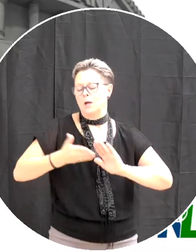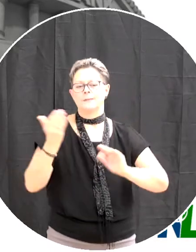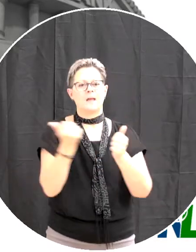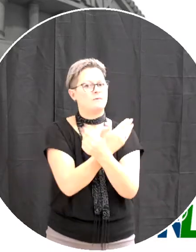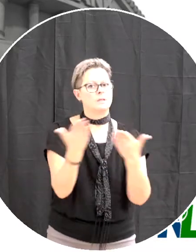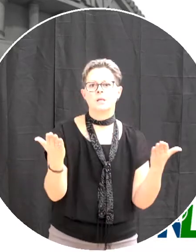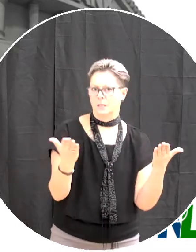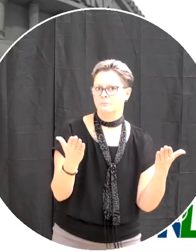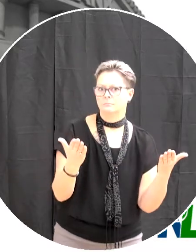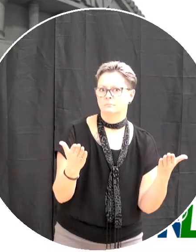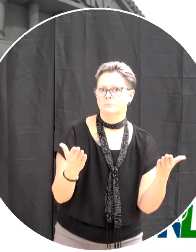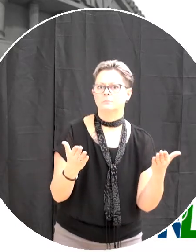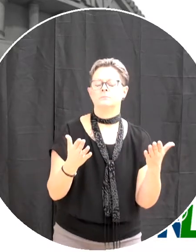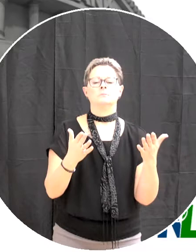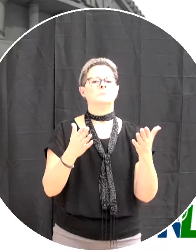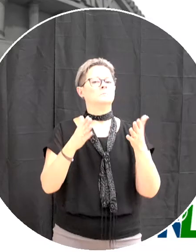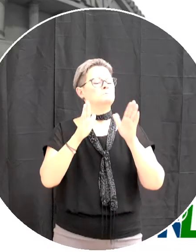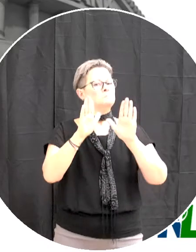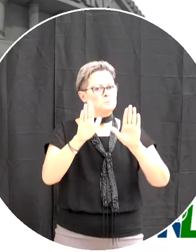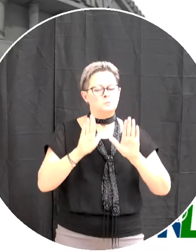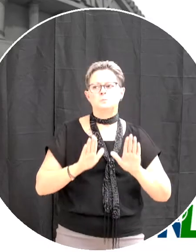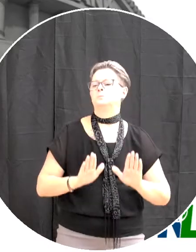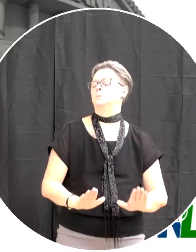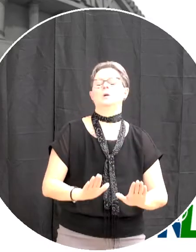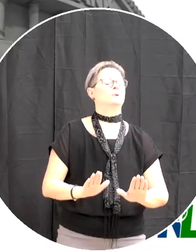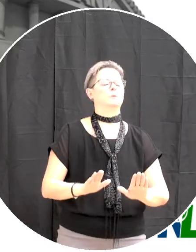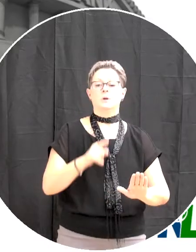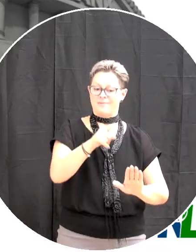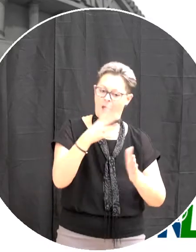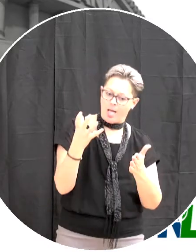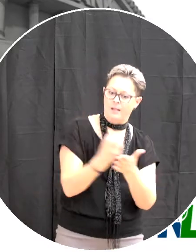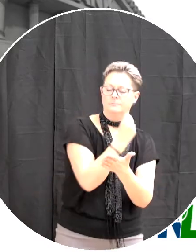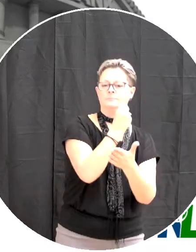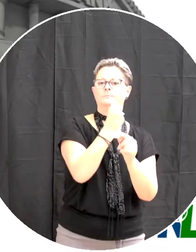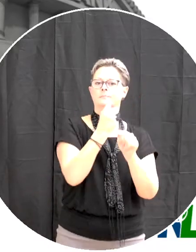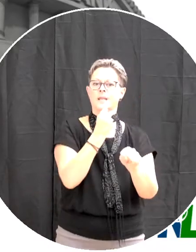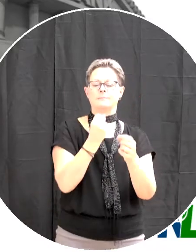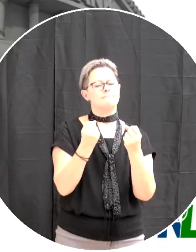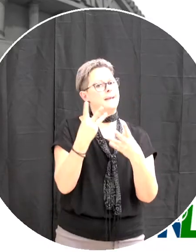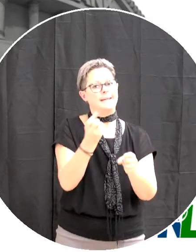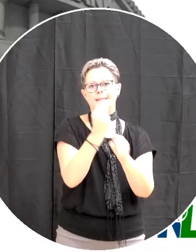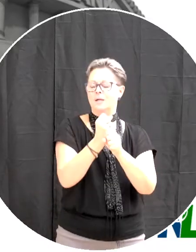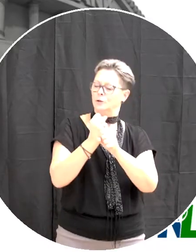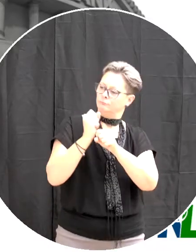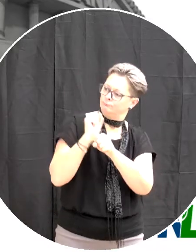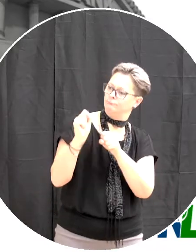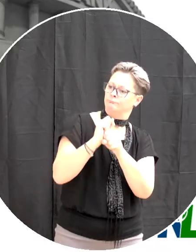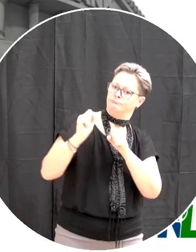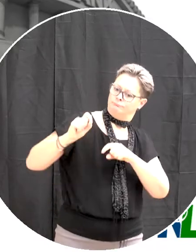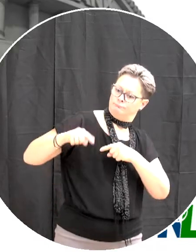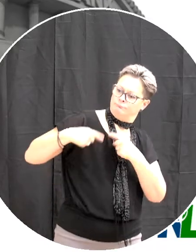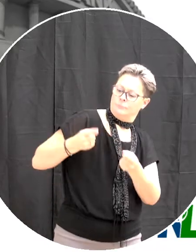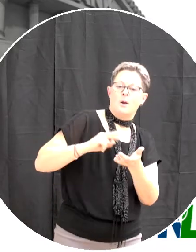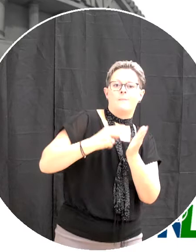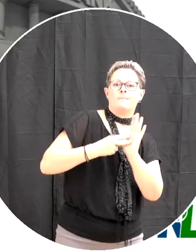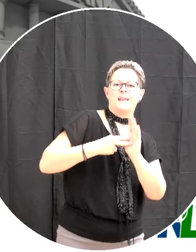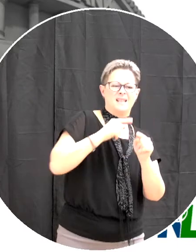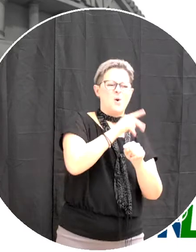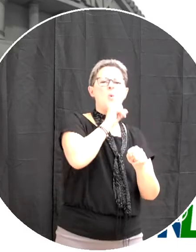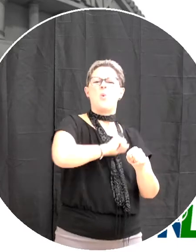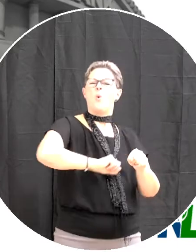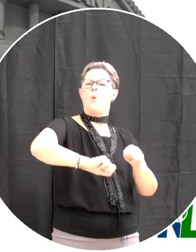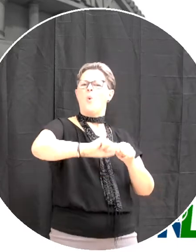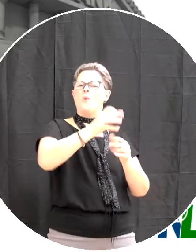financial management needs of a large district. This acquisition was the culmination of several years' work to replace the district's outdated financial